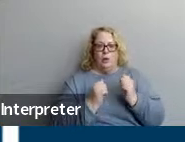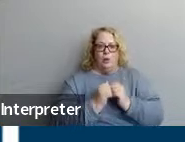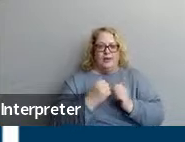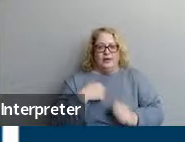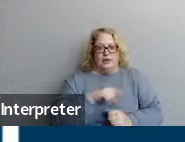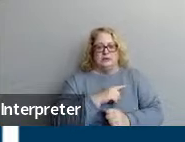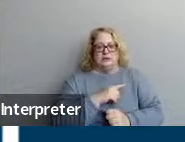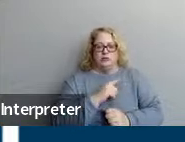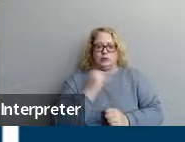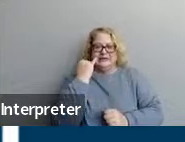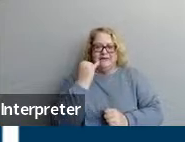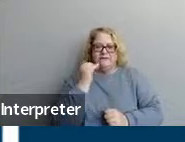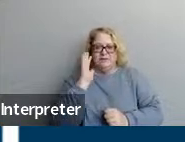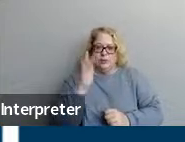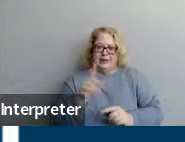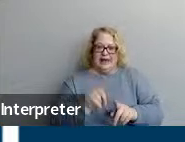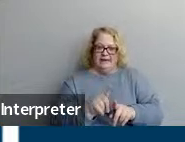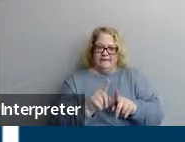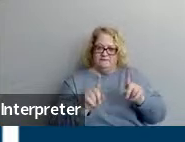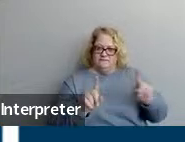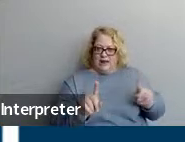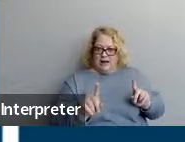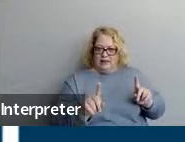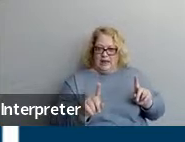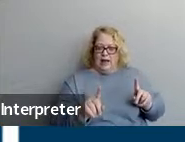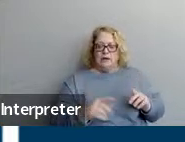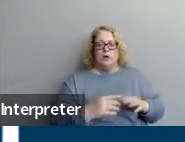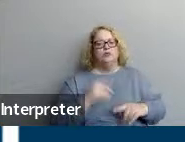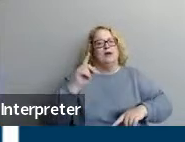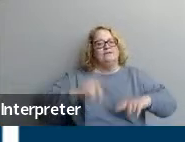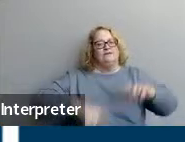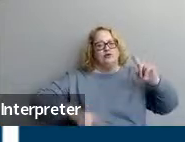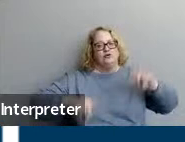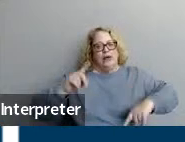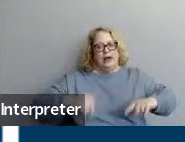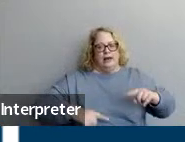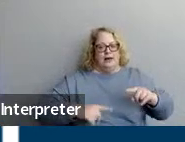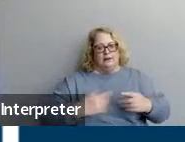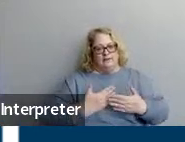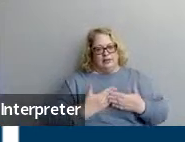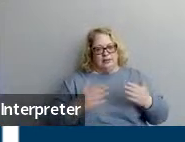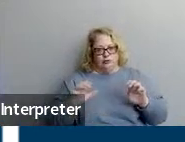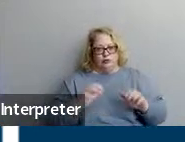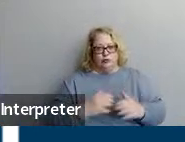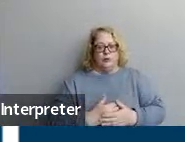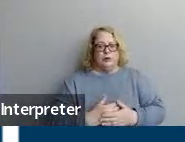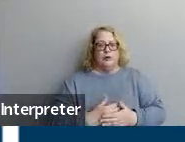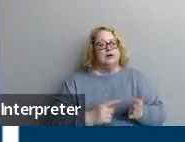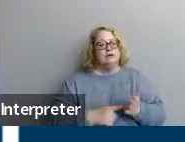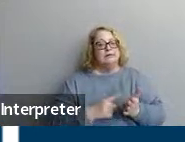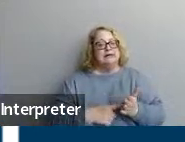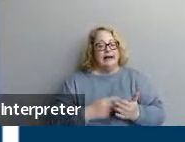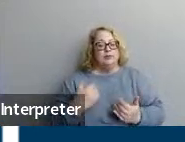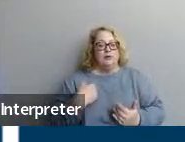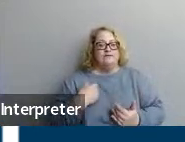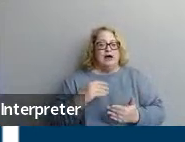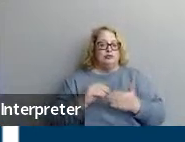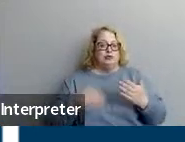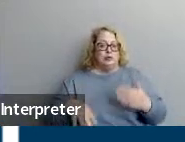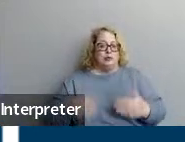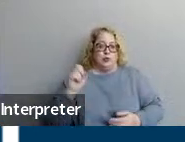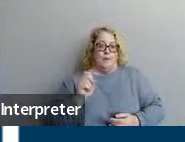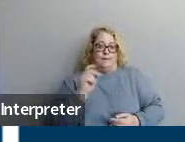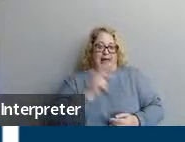to see if we can fade that. So we have a variety of approaches. We have on occasion have had students go back